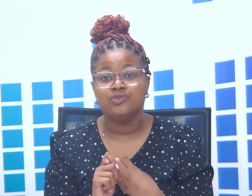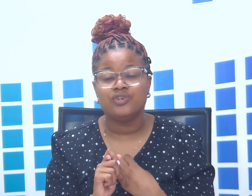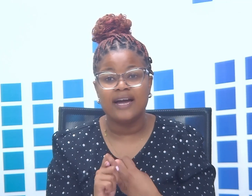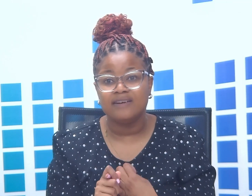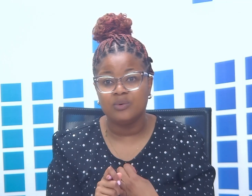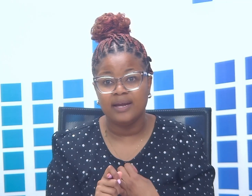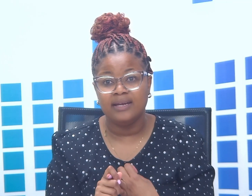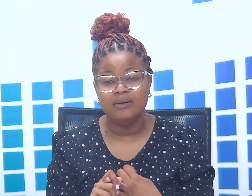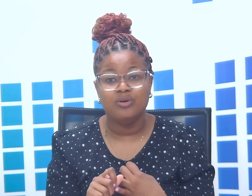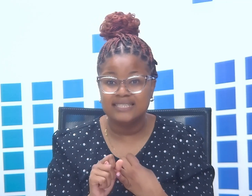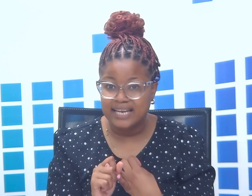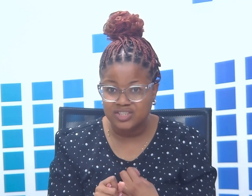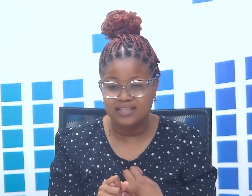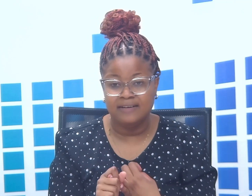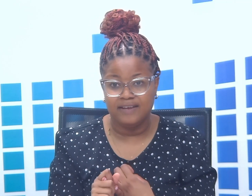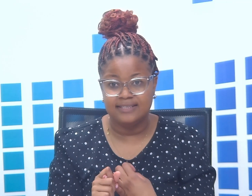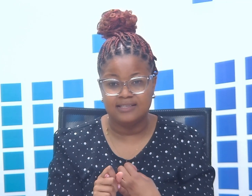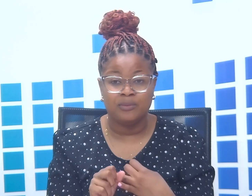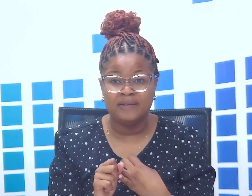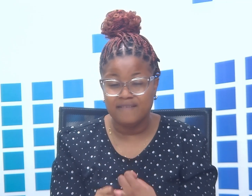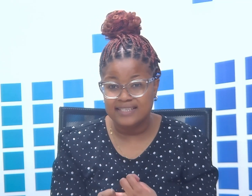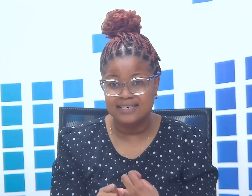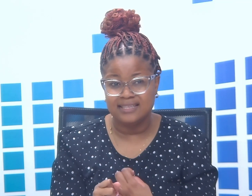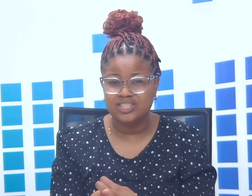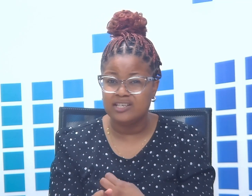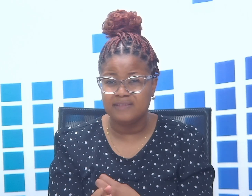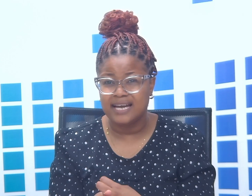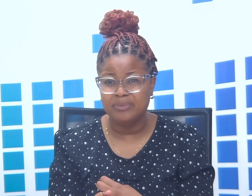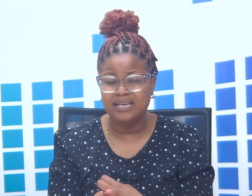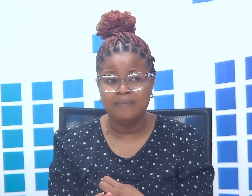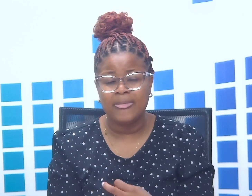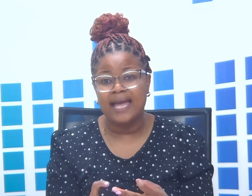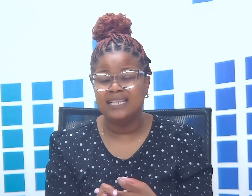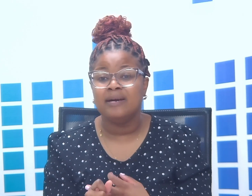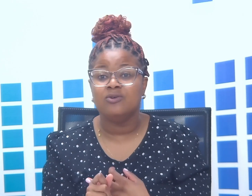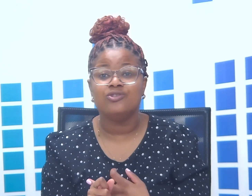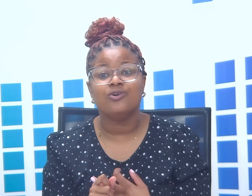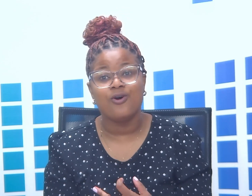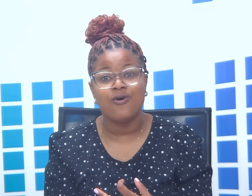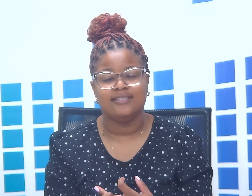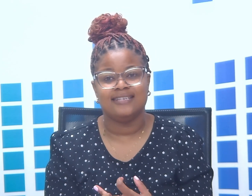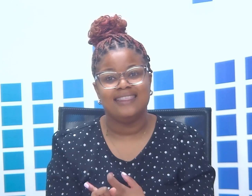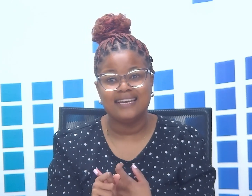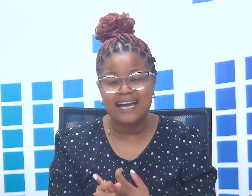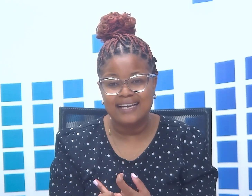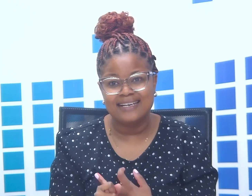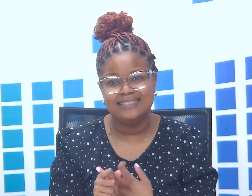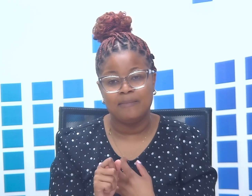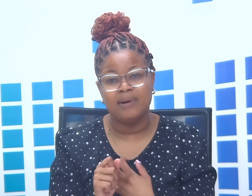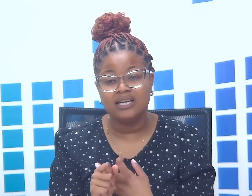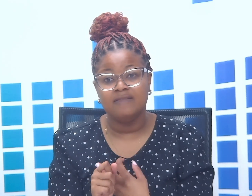This is going to drive away potential investors from investing in the shares of the company, and it might also cause